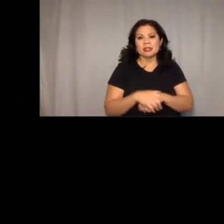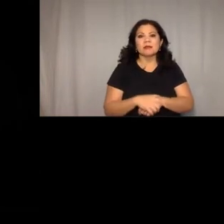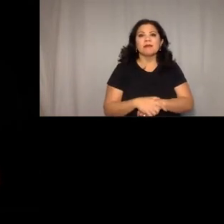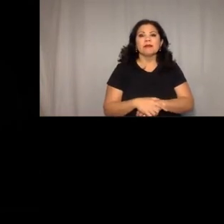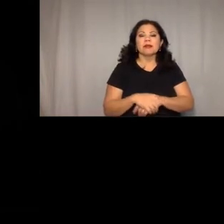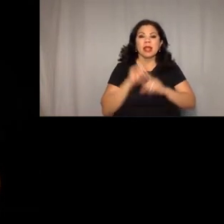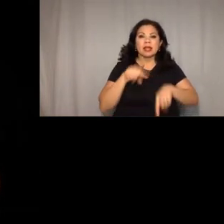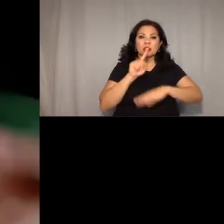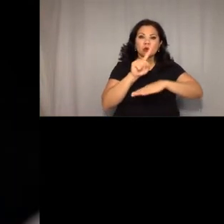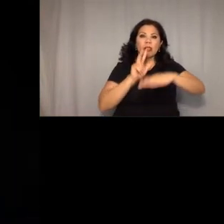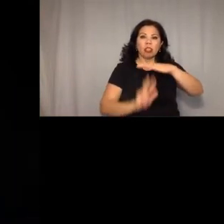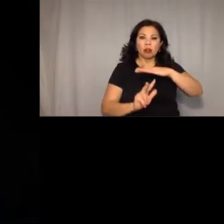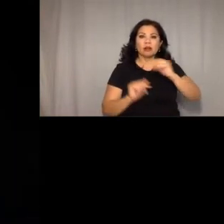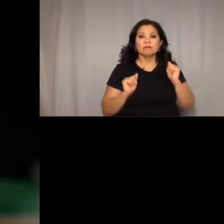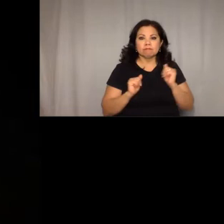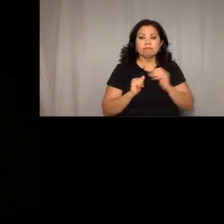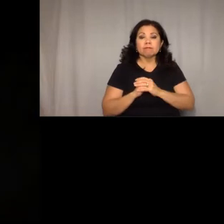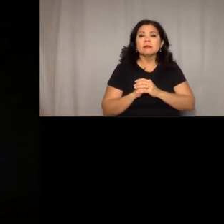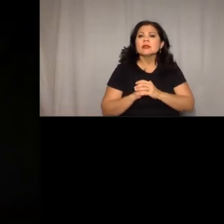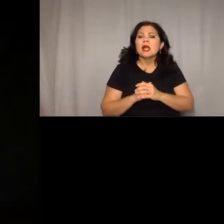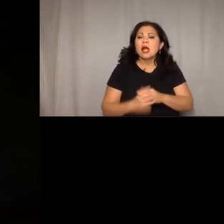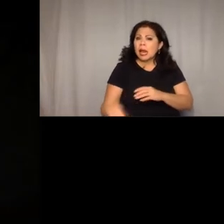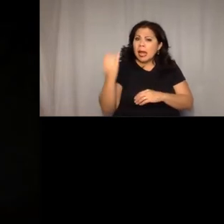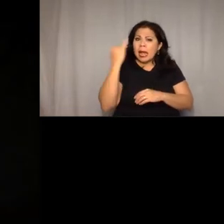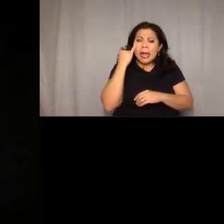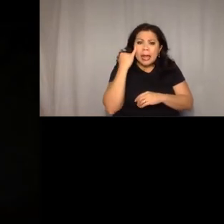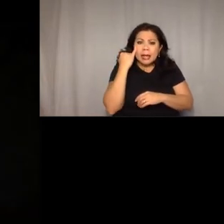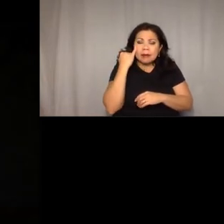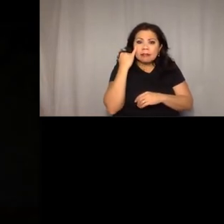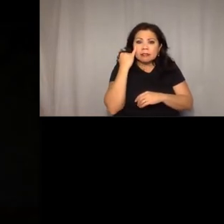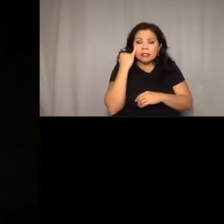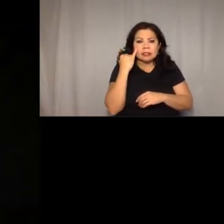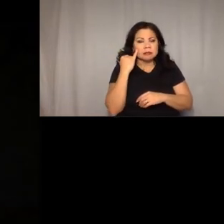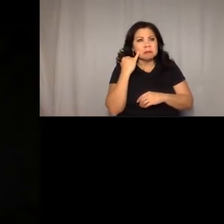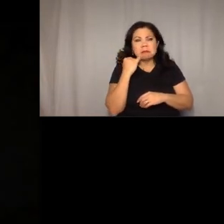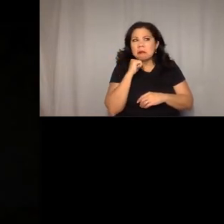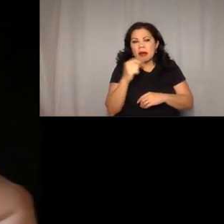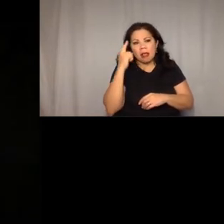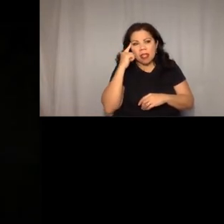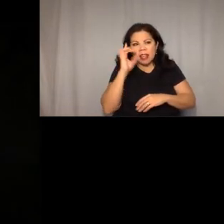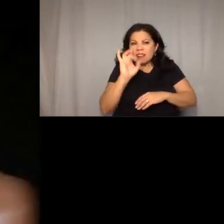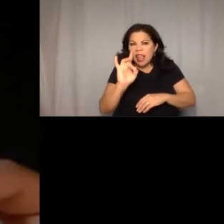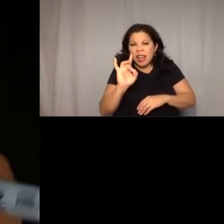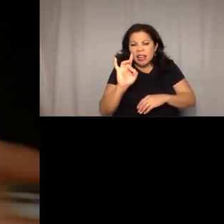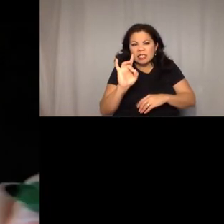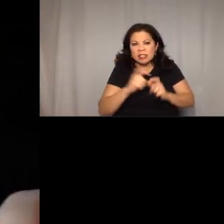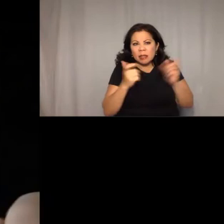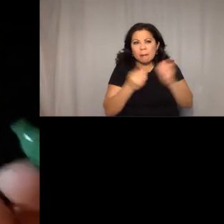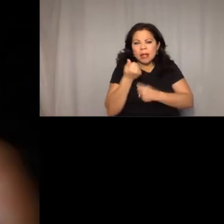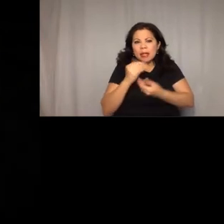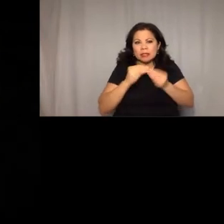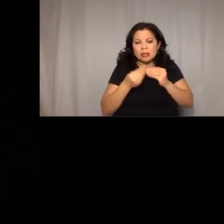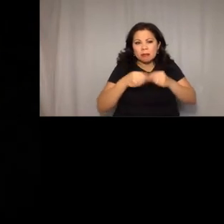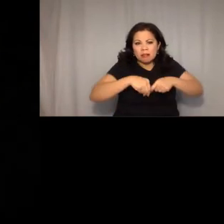get 1/3. Now, what happens if you didn't see 8 as the biggest one? What if you knew